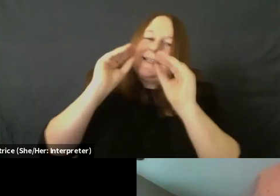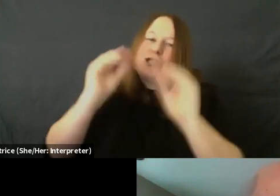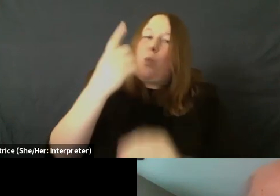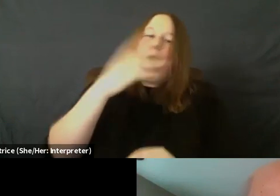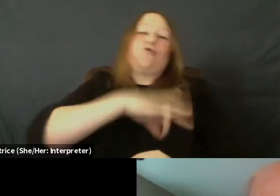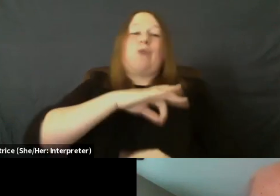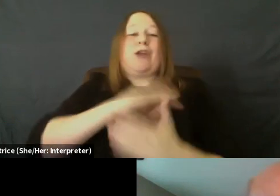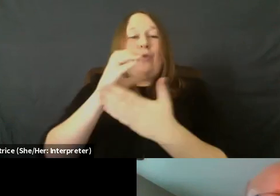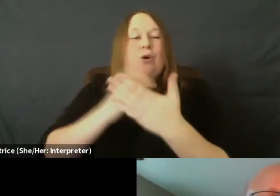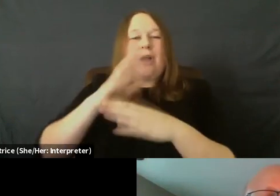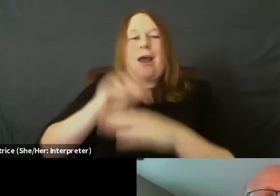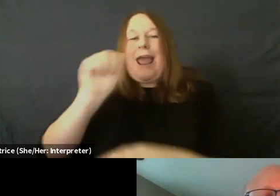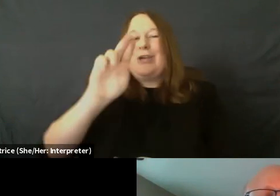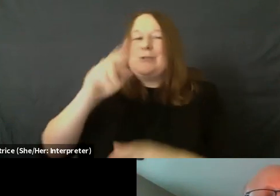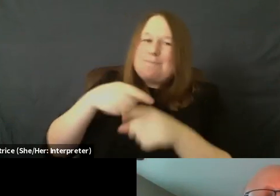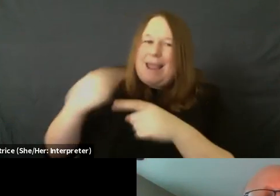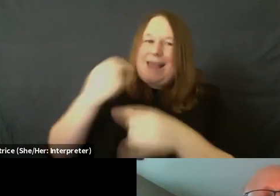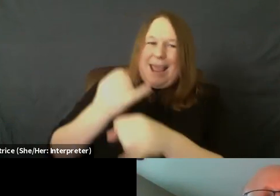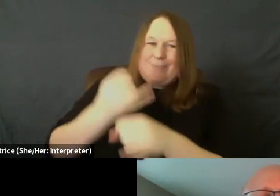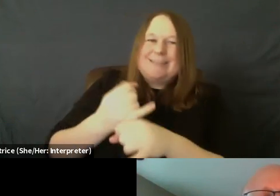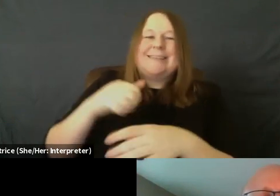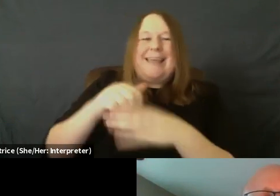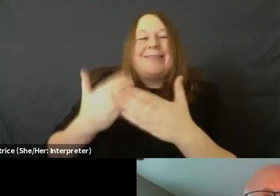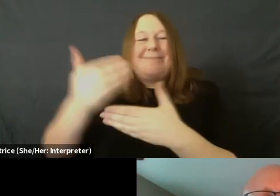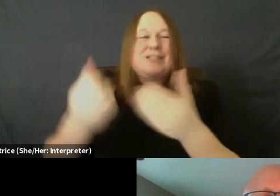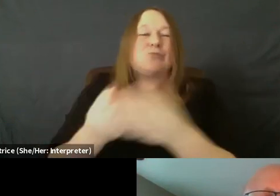one-credit course on AU's main campus in the spring